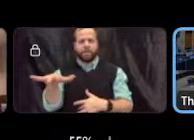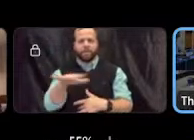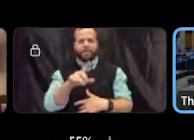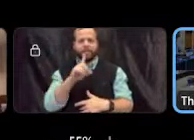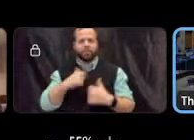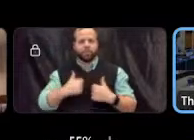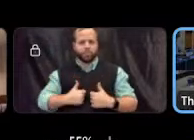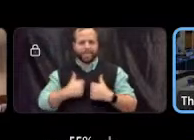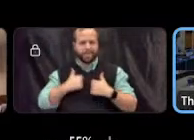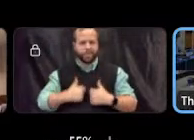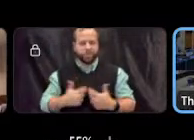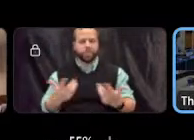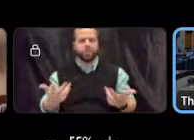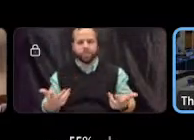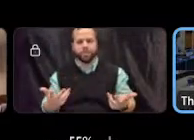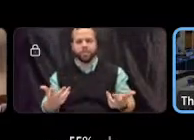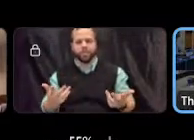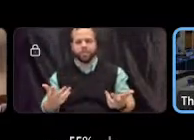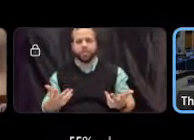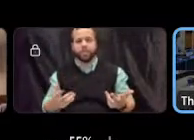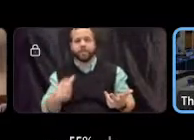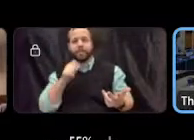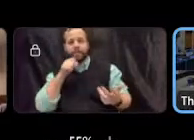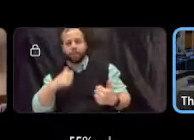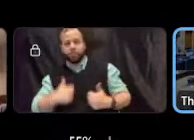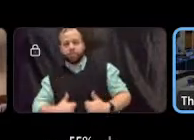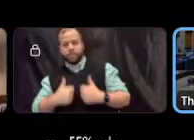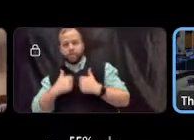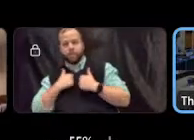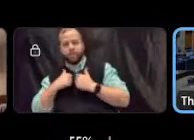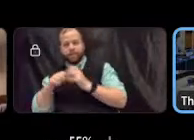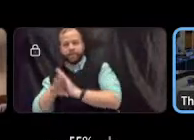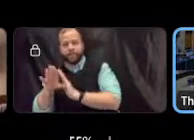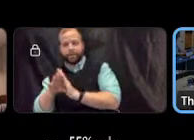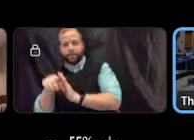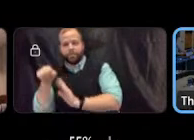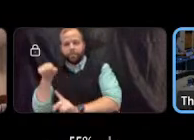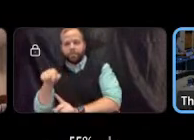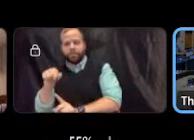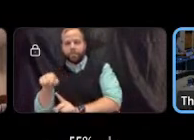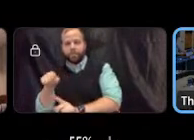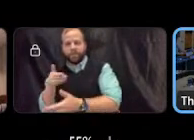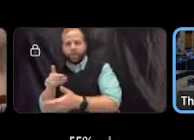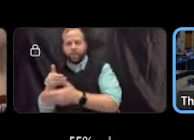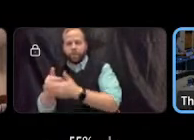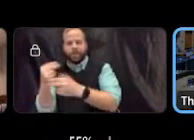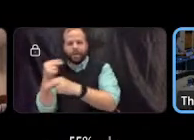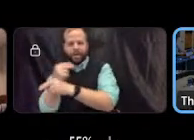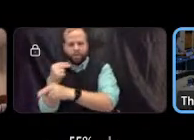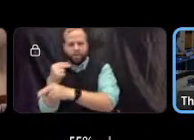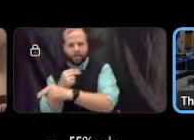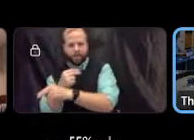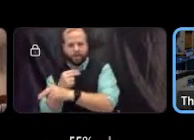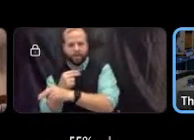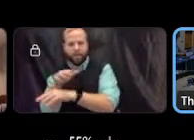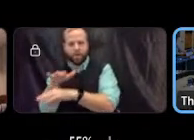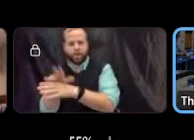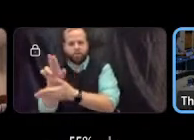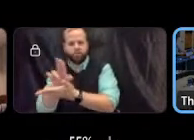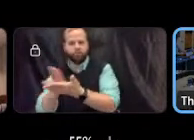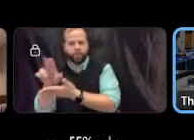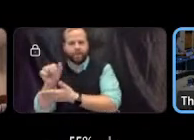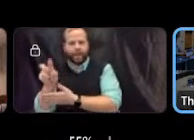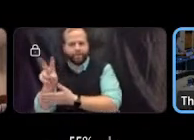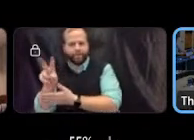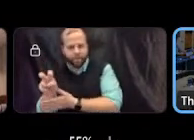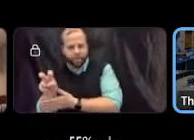some density. The non-residential development tends to be down close to the freeway or along University Avenue,